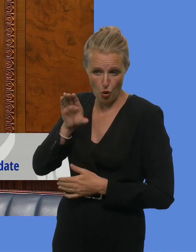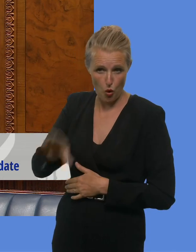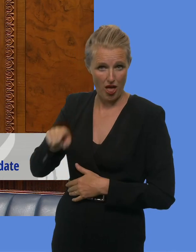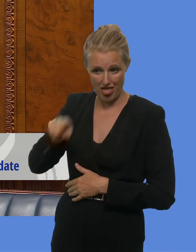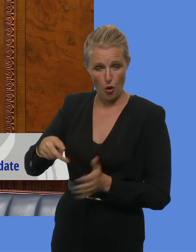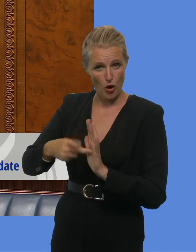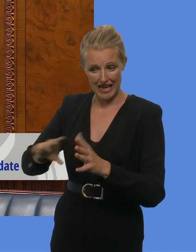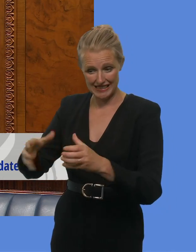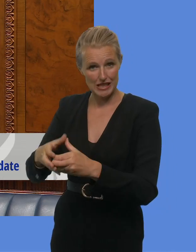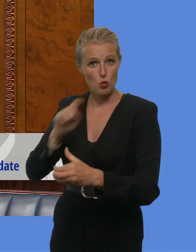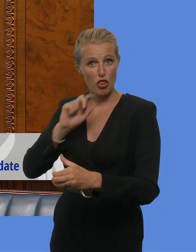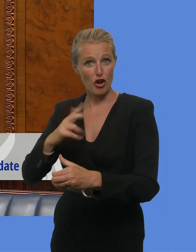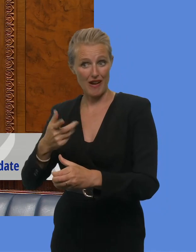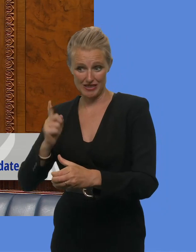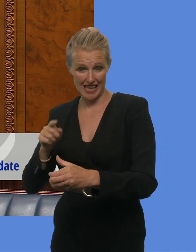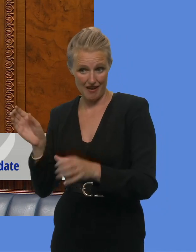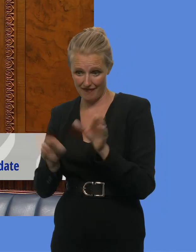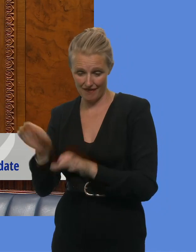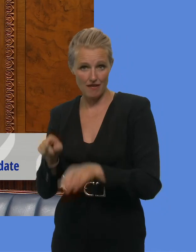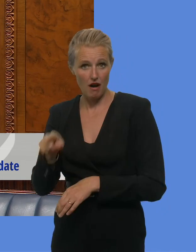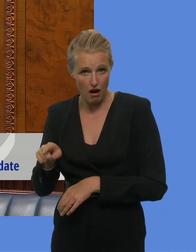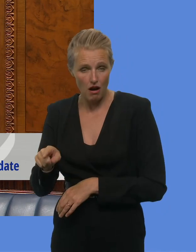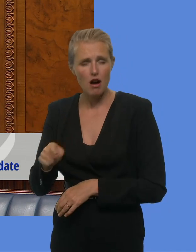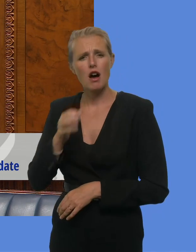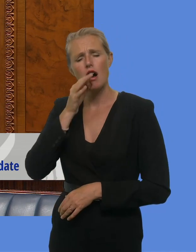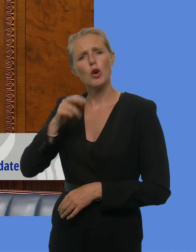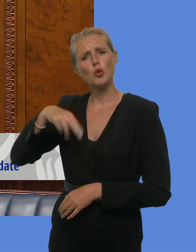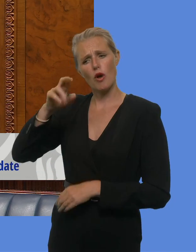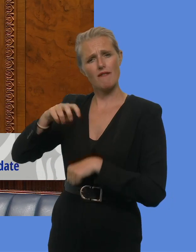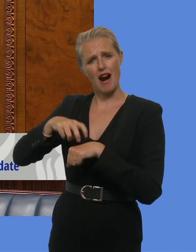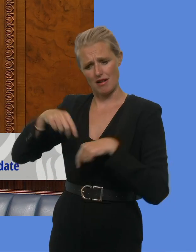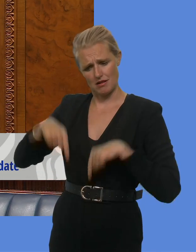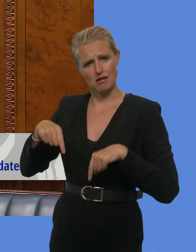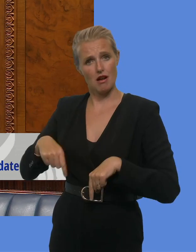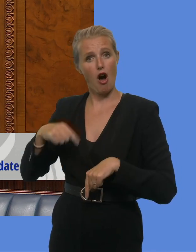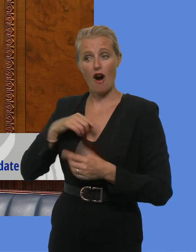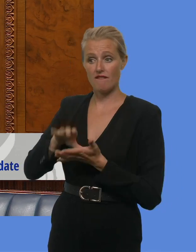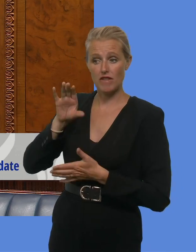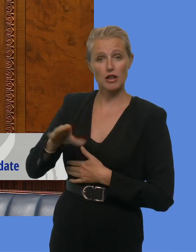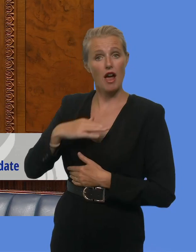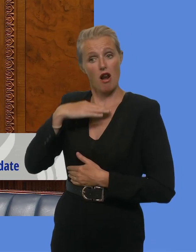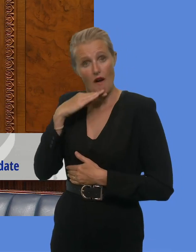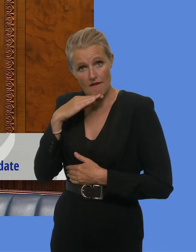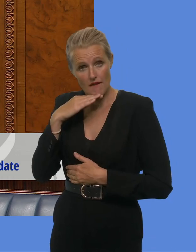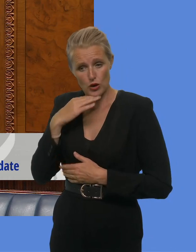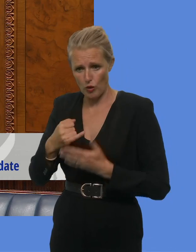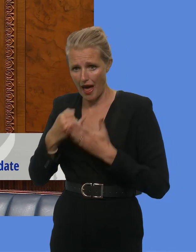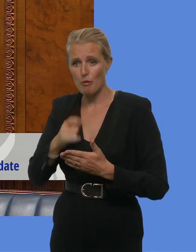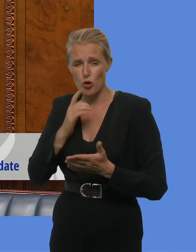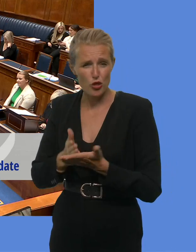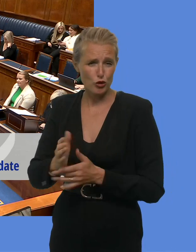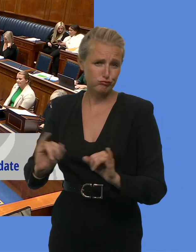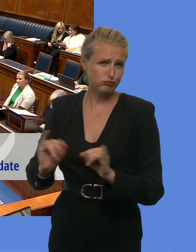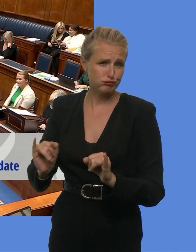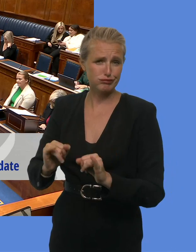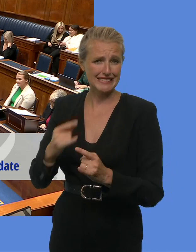you think, as it currently stands, that the funding in the north of Ireland is adequate or appropriate to meet the needs of victims of sexual and domestic violence?